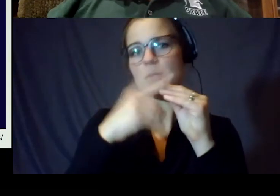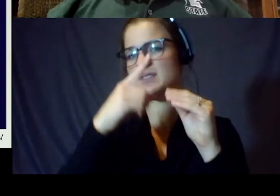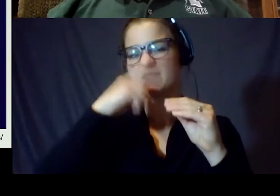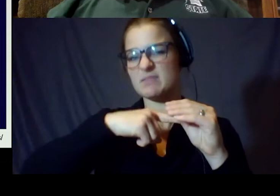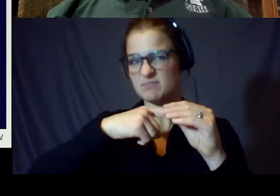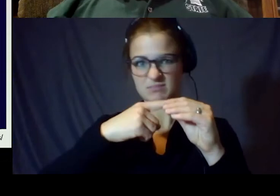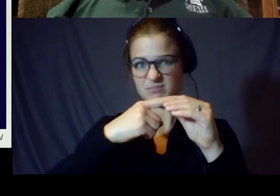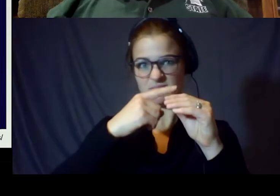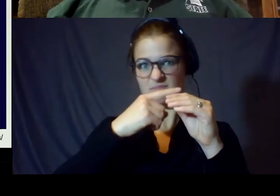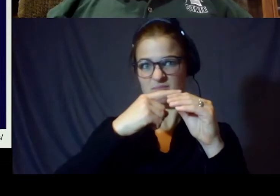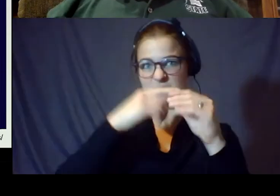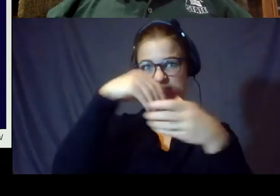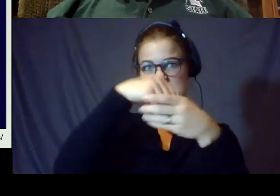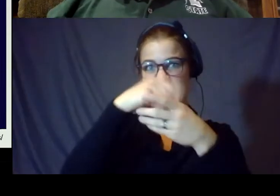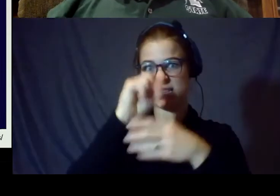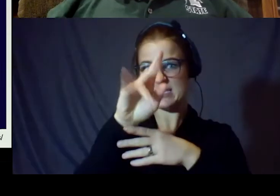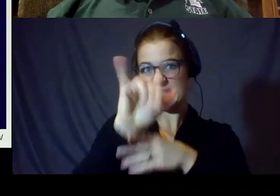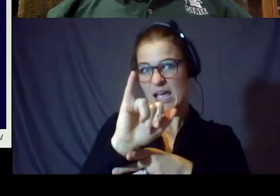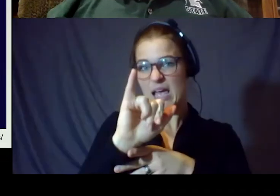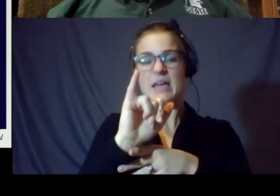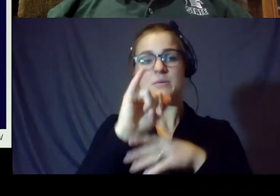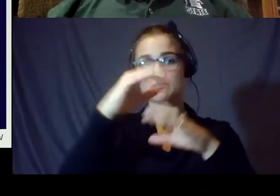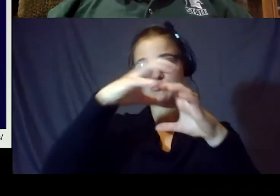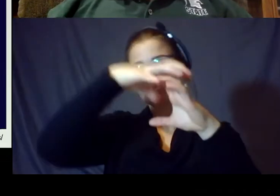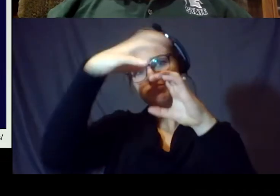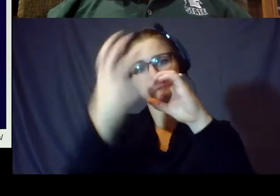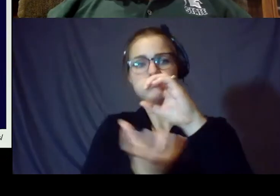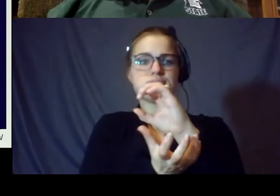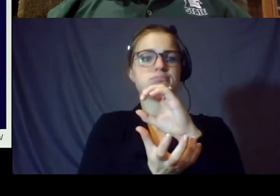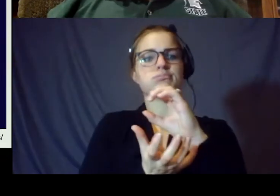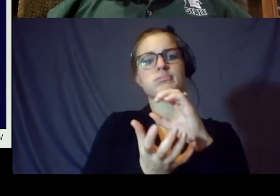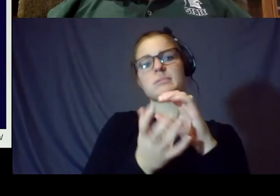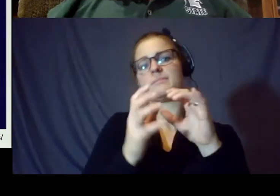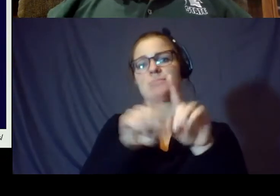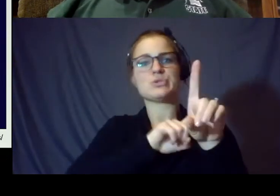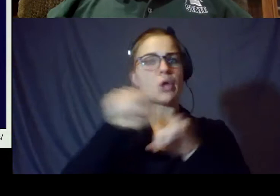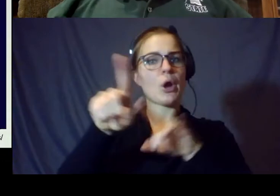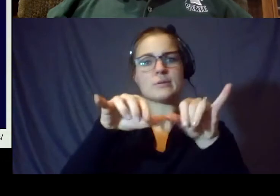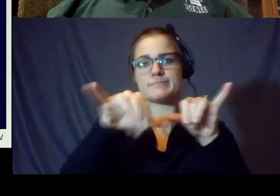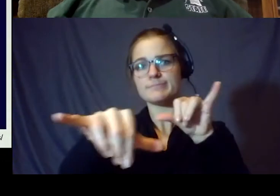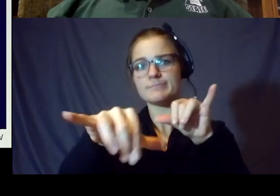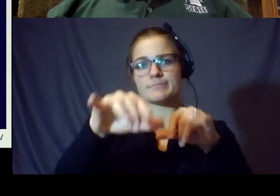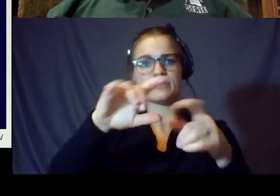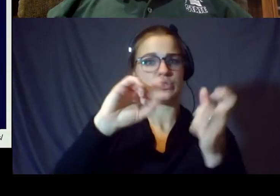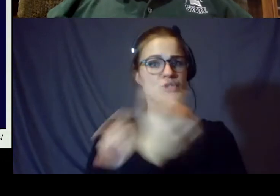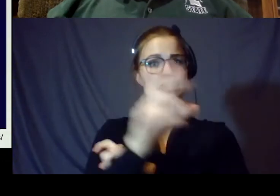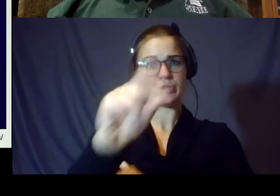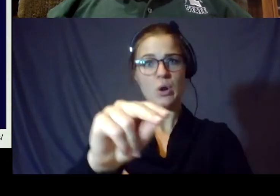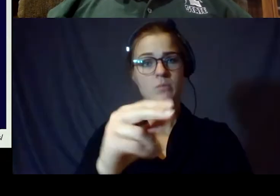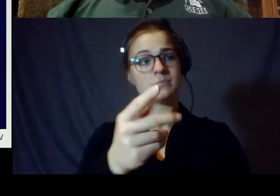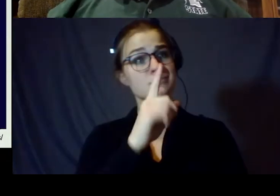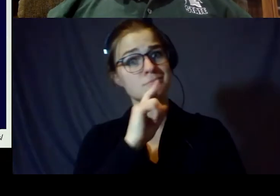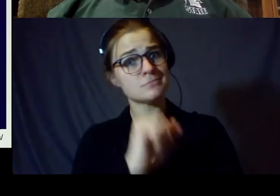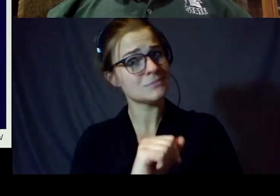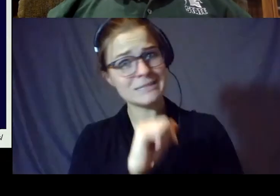right? The solid sphere, stars are fixed, unchanging, etc. Turns out that's not true. And